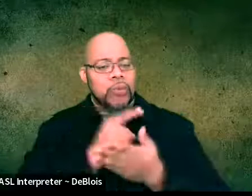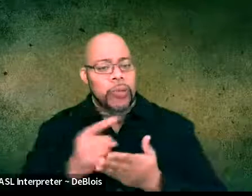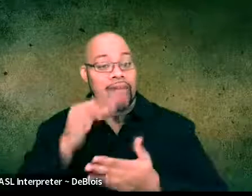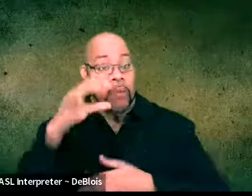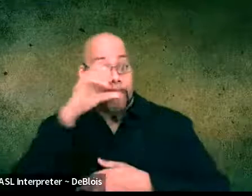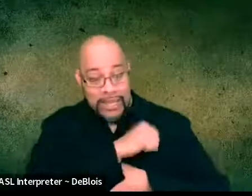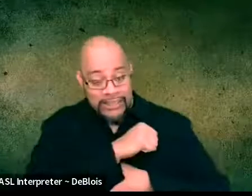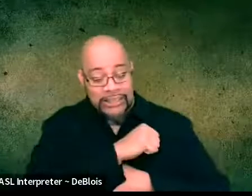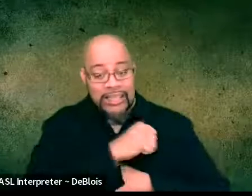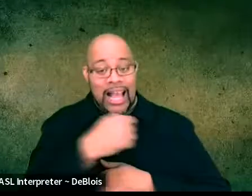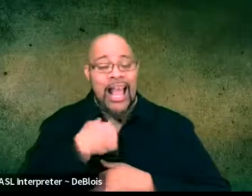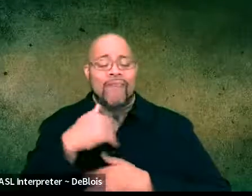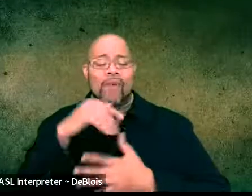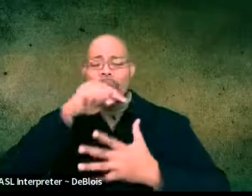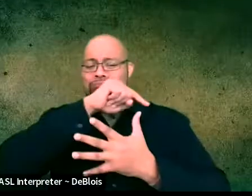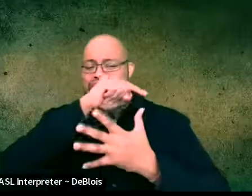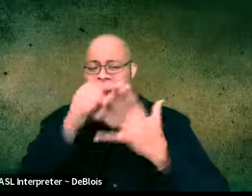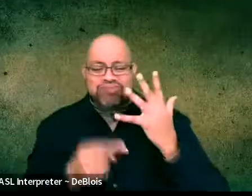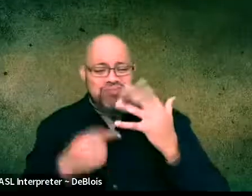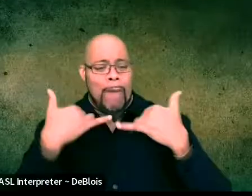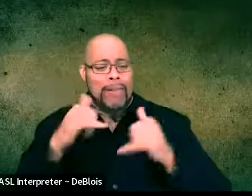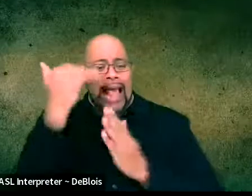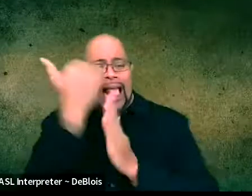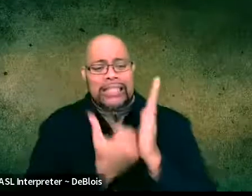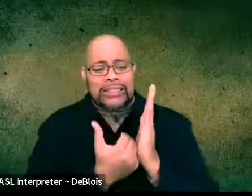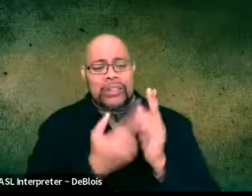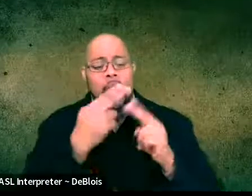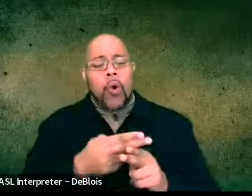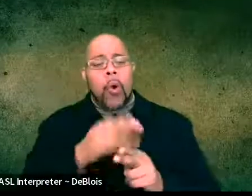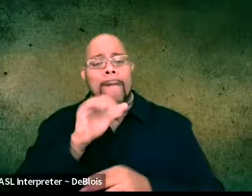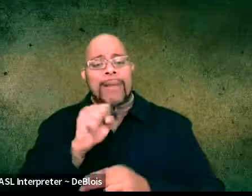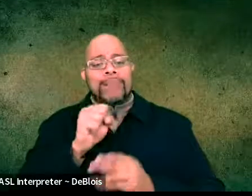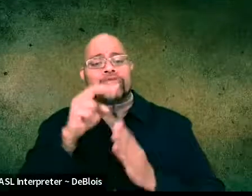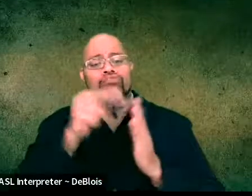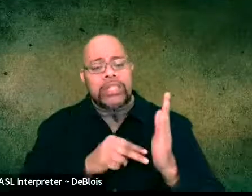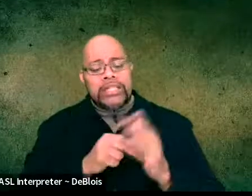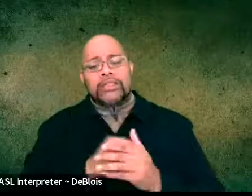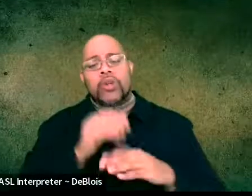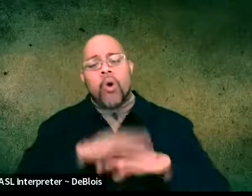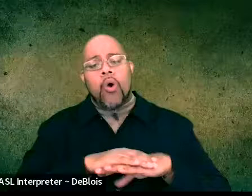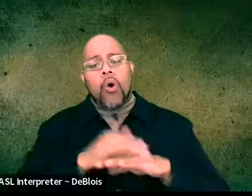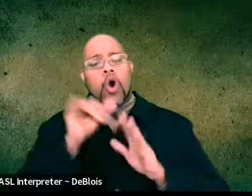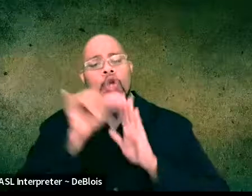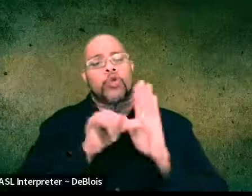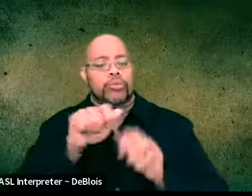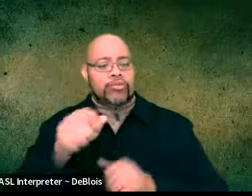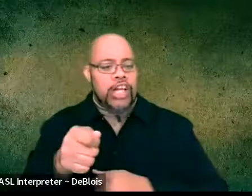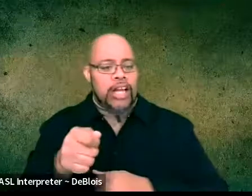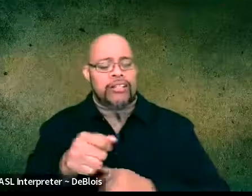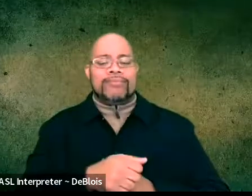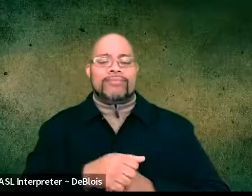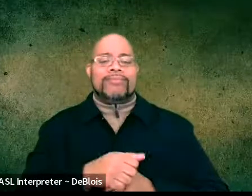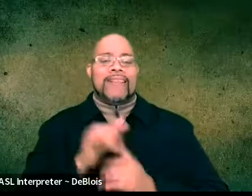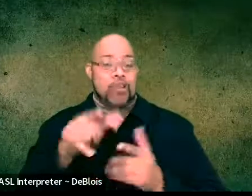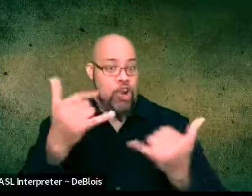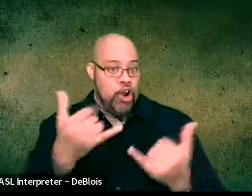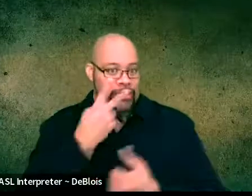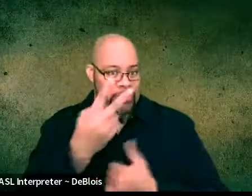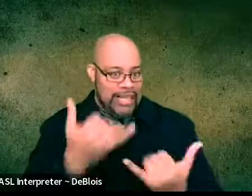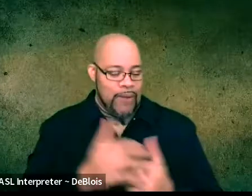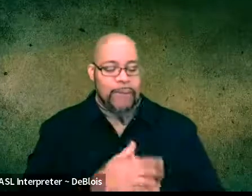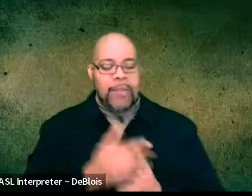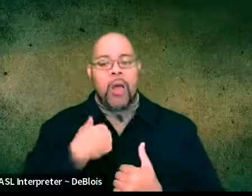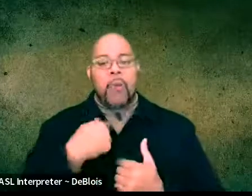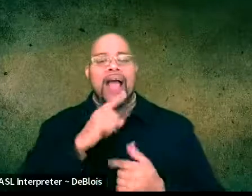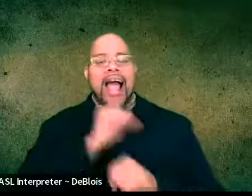missed it, we have a whole playlist called Bims Reads on our YouTube channel that you're currently on. But we're